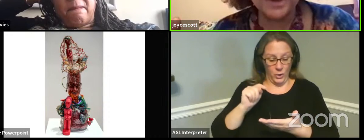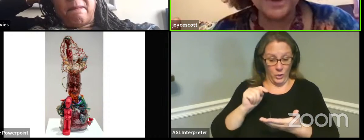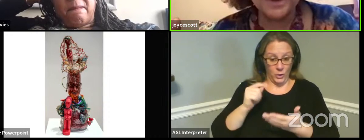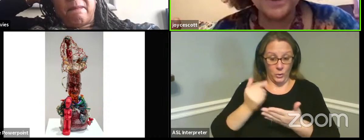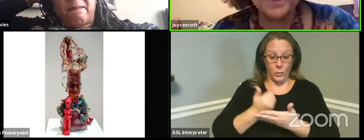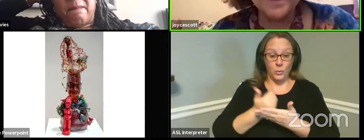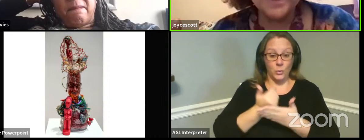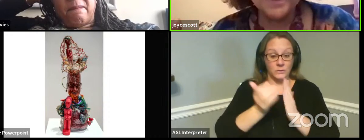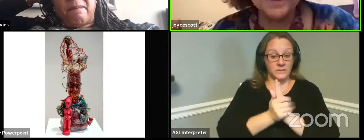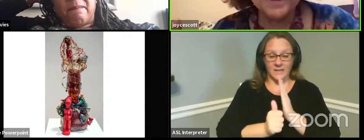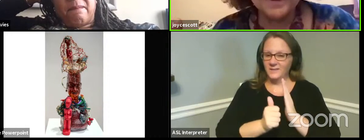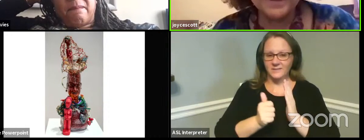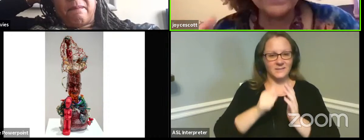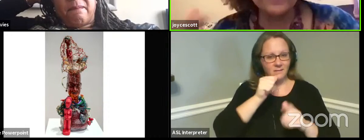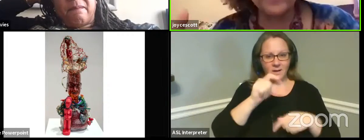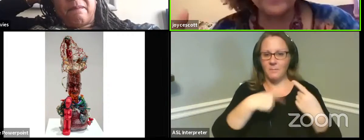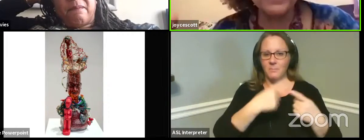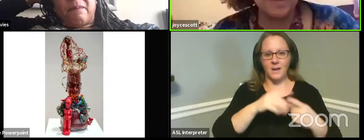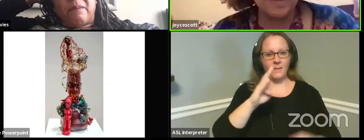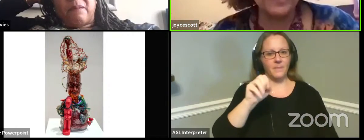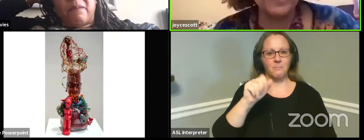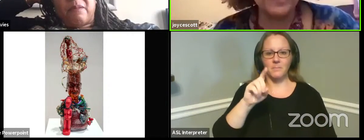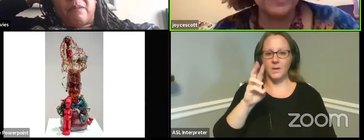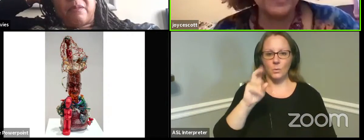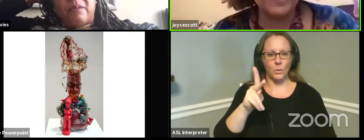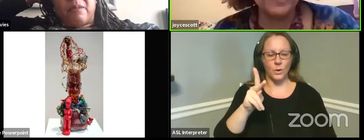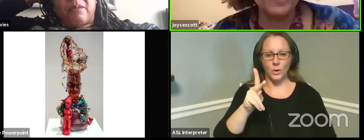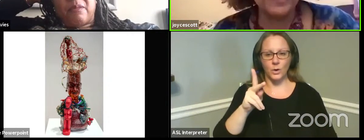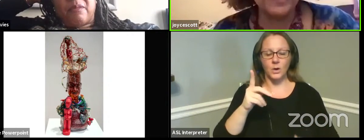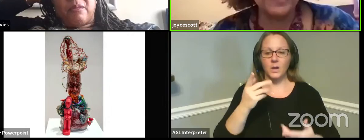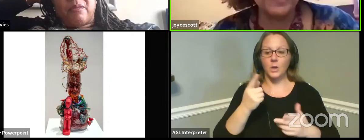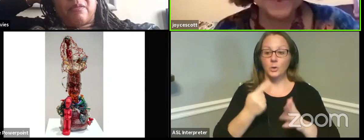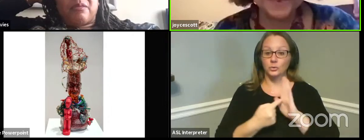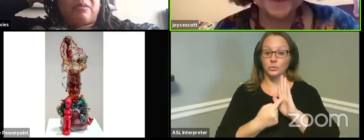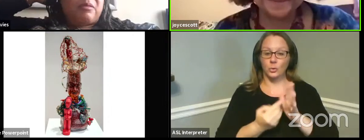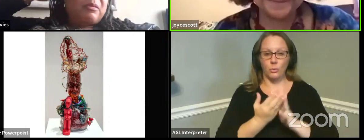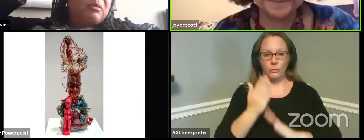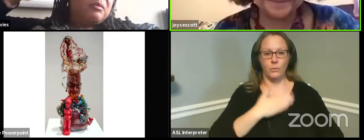beadwork, they show themselves in the art. Next.